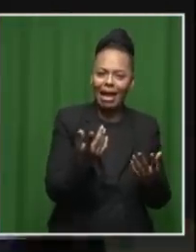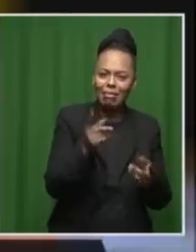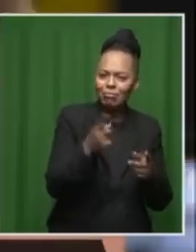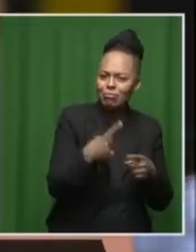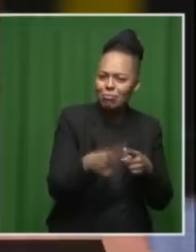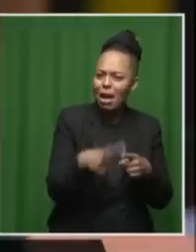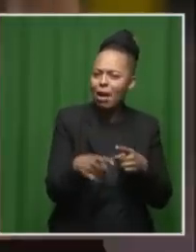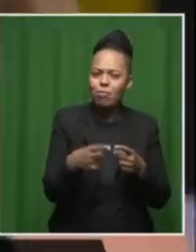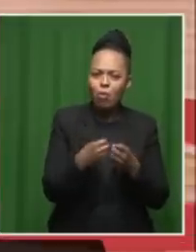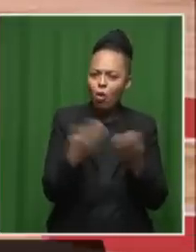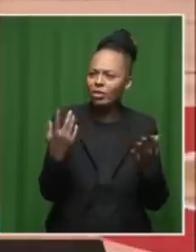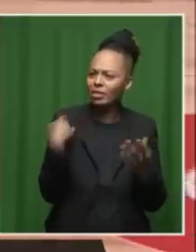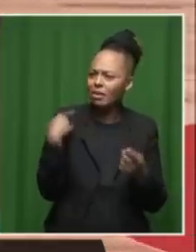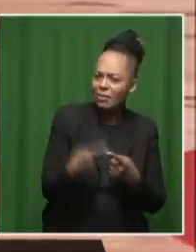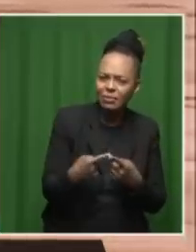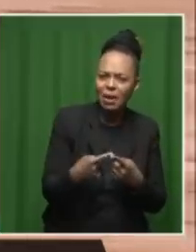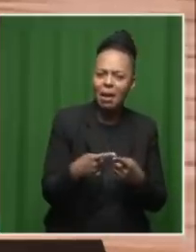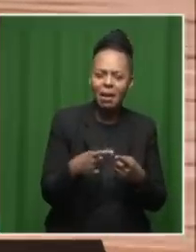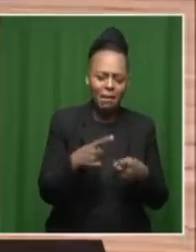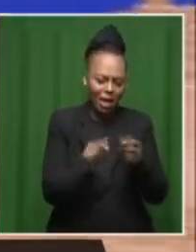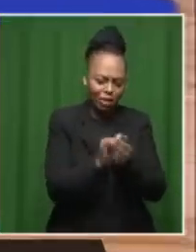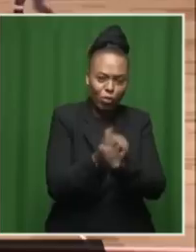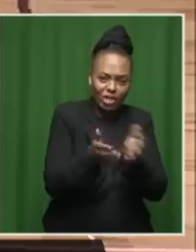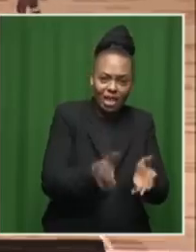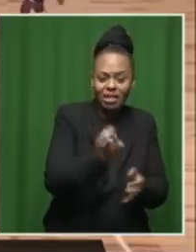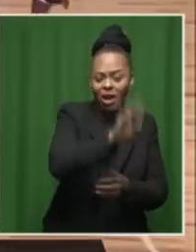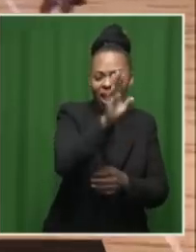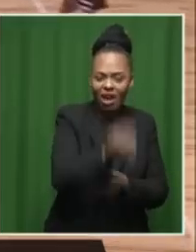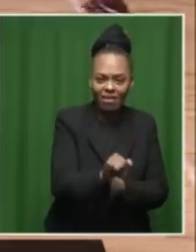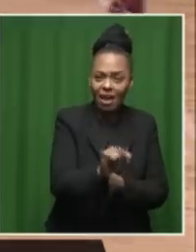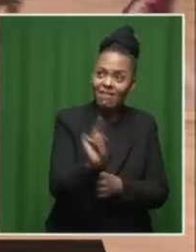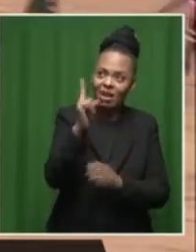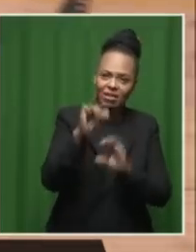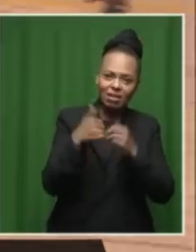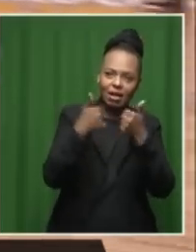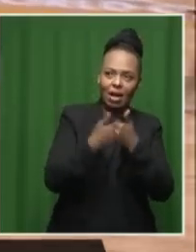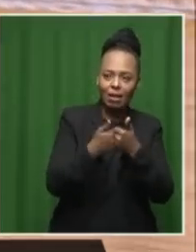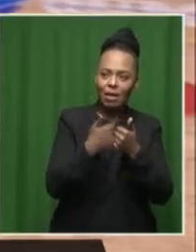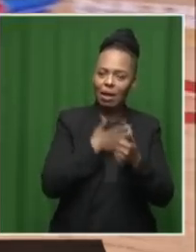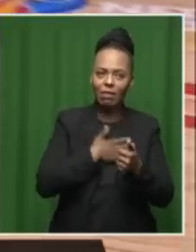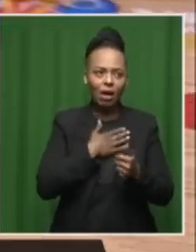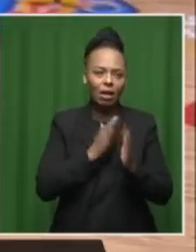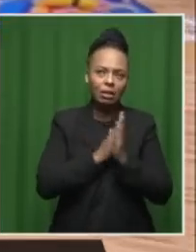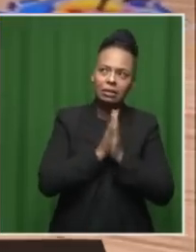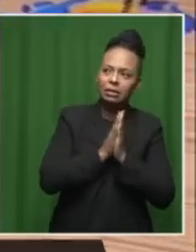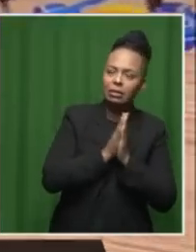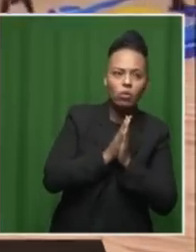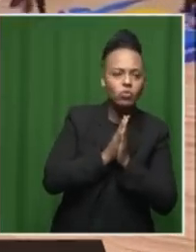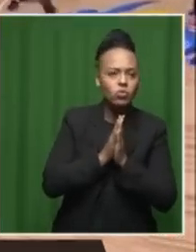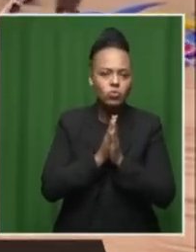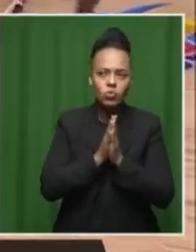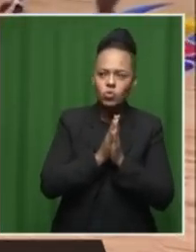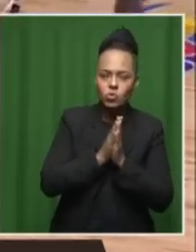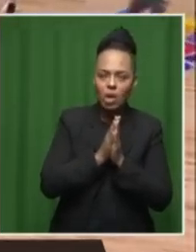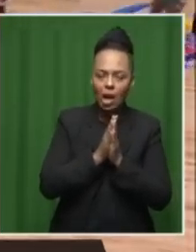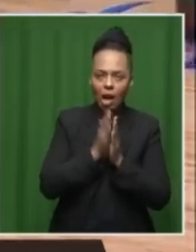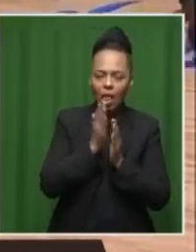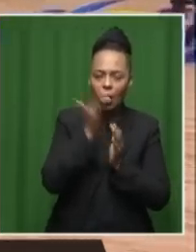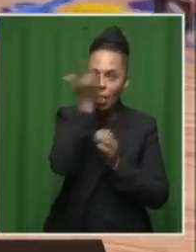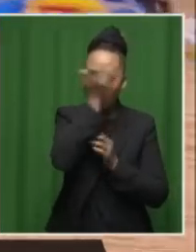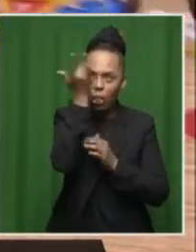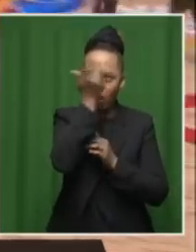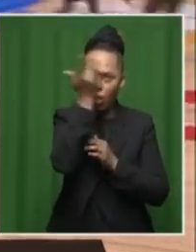this sport in South Africa. So yeah, I think after the first game, I wasn't quite high. I was like, starting on a blank page, let's say it like that.